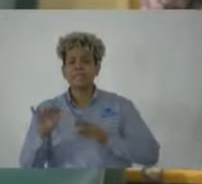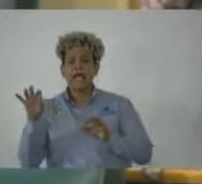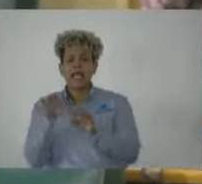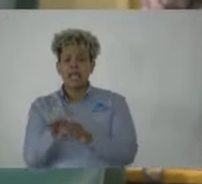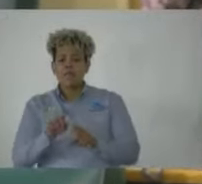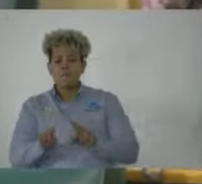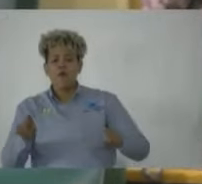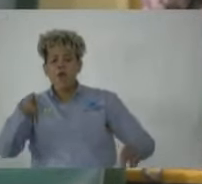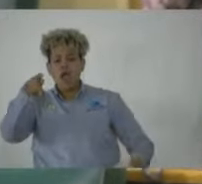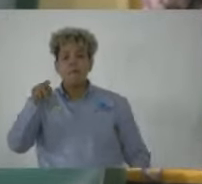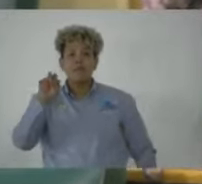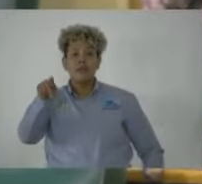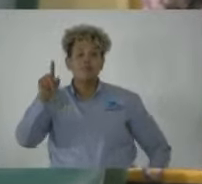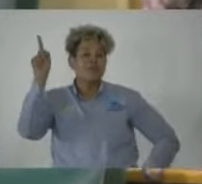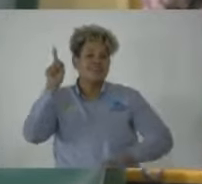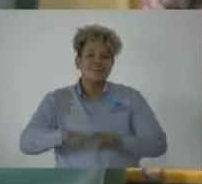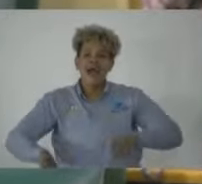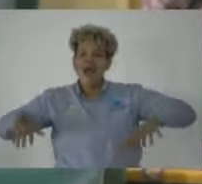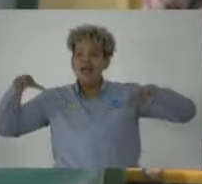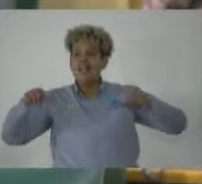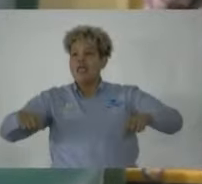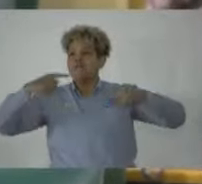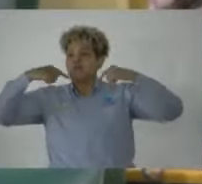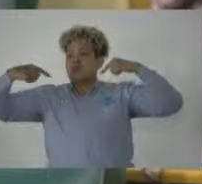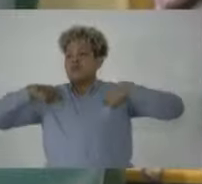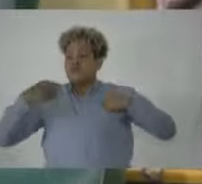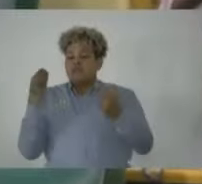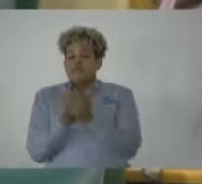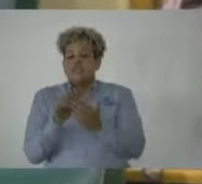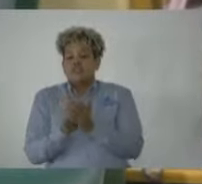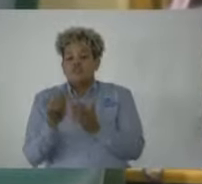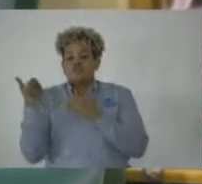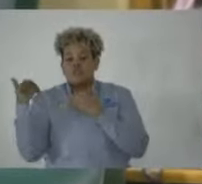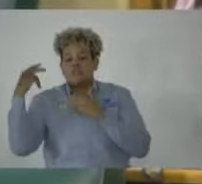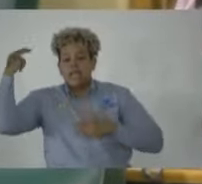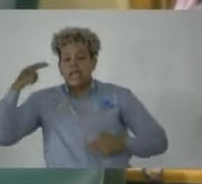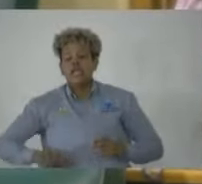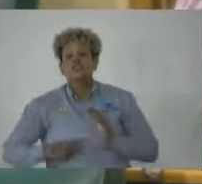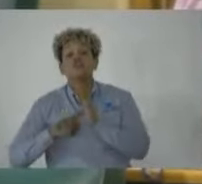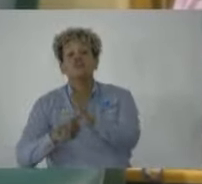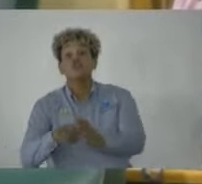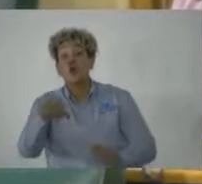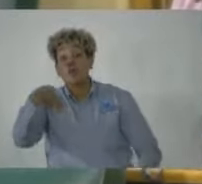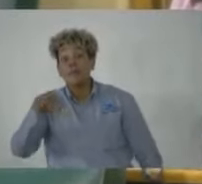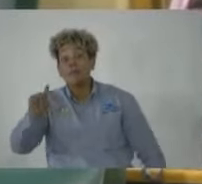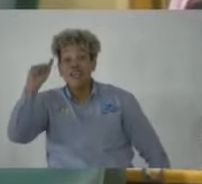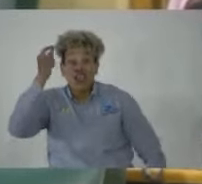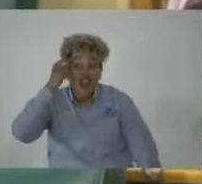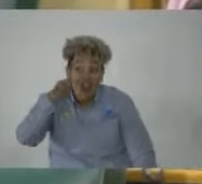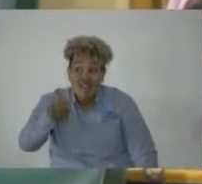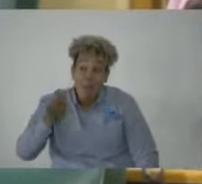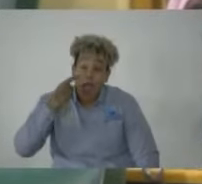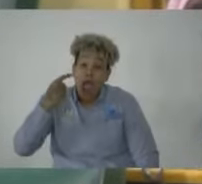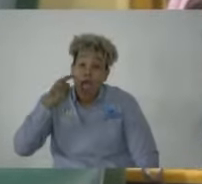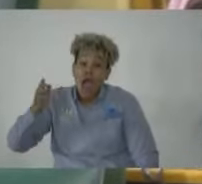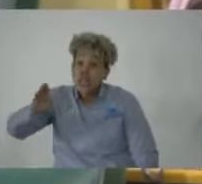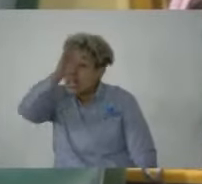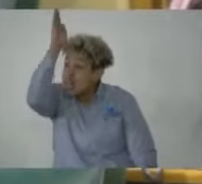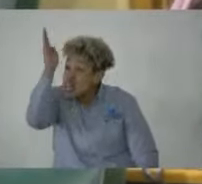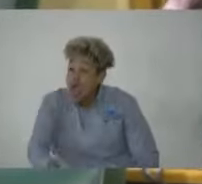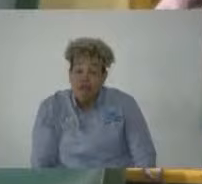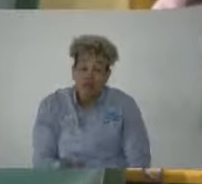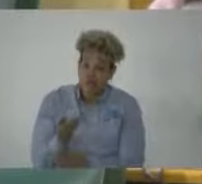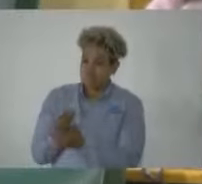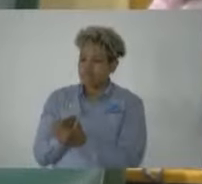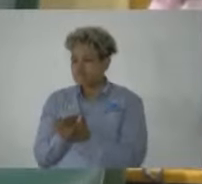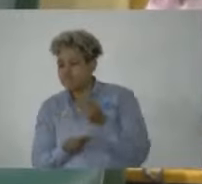the PNP cannot claim to be fiscally responsible, as history will show that a PNP government has never been fiscally